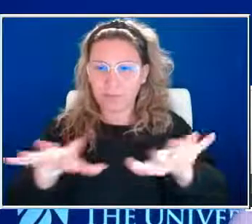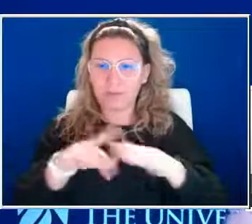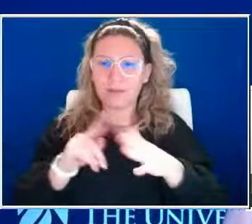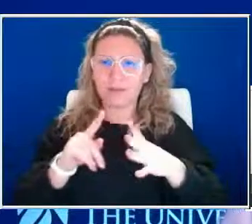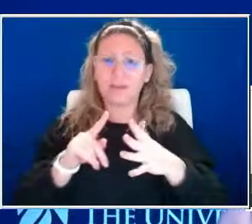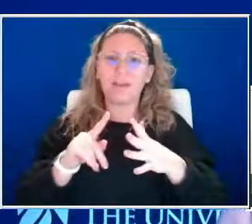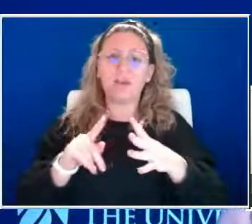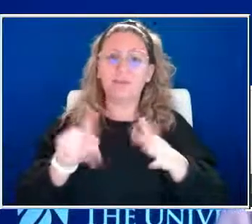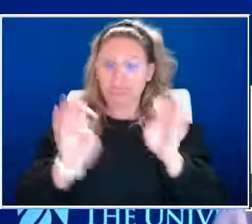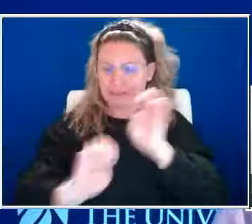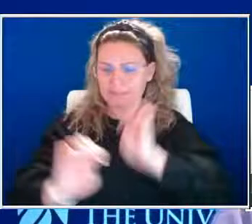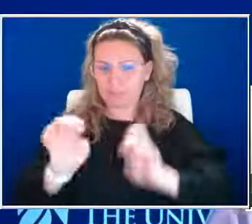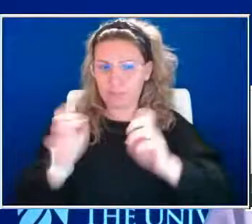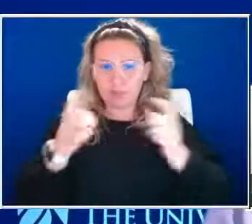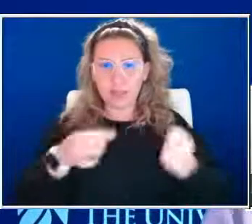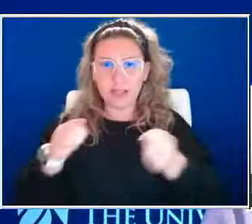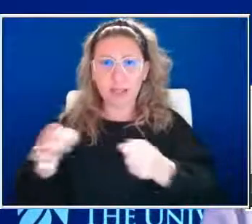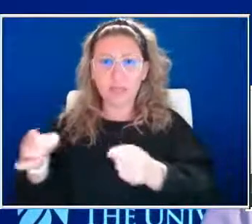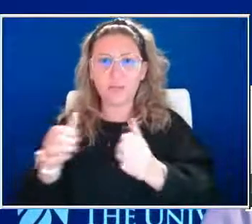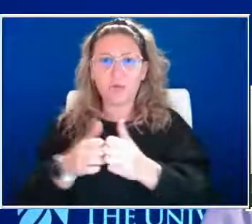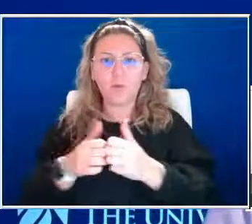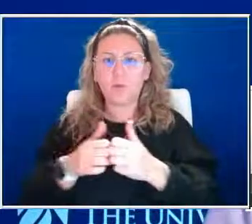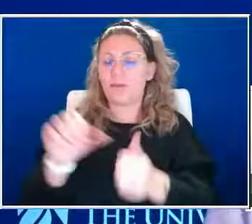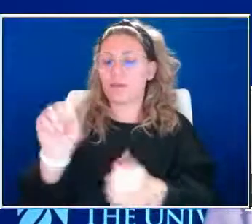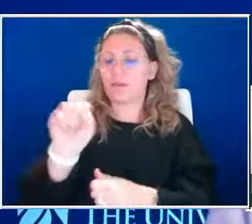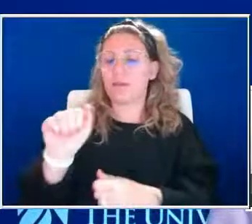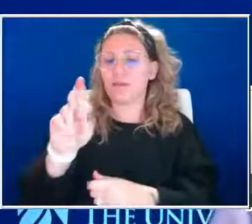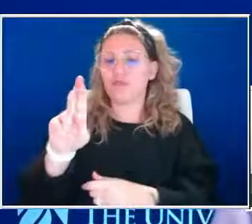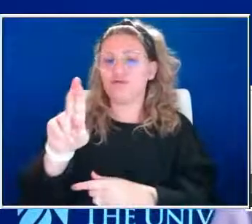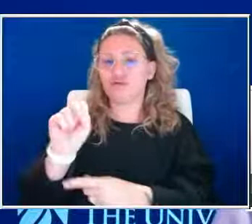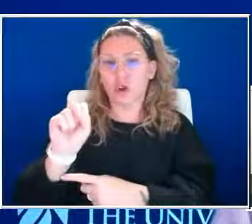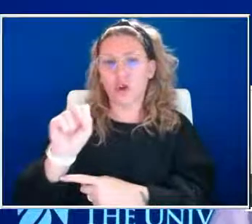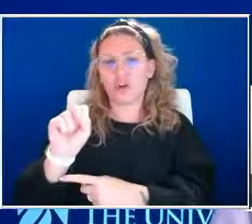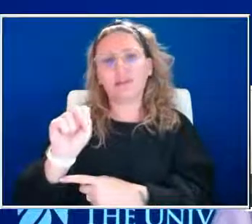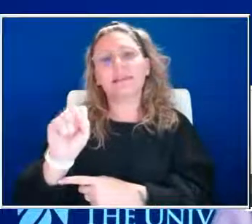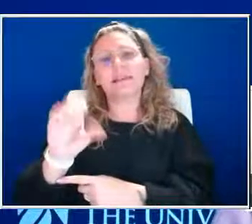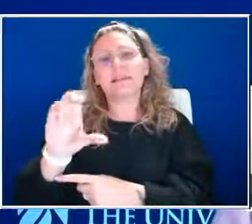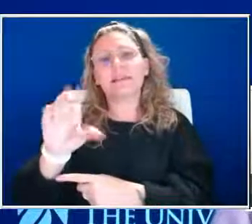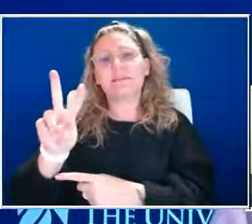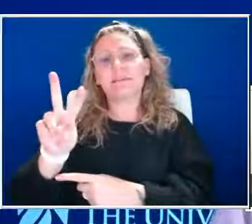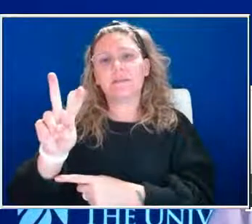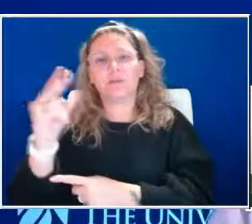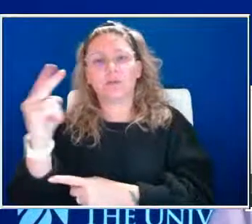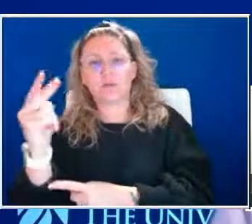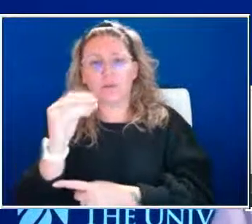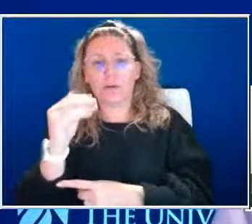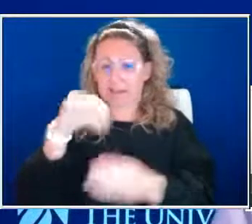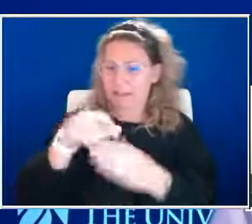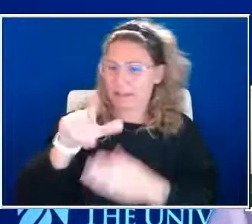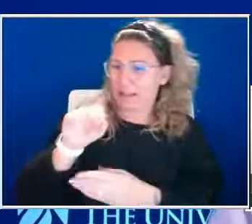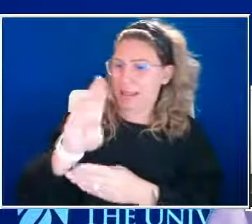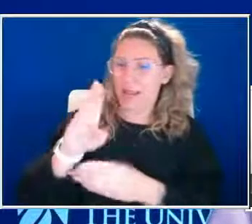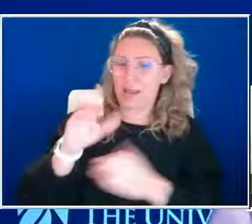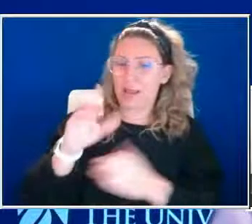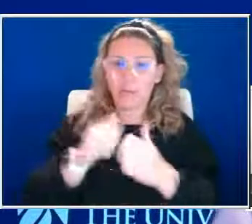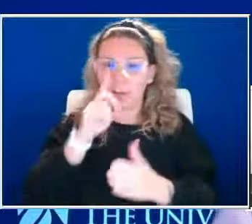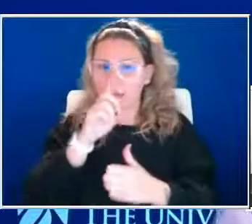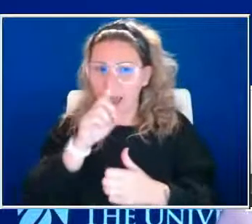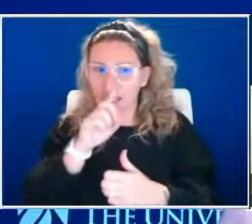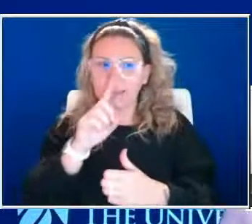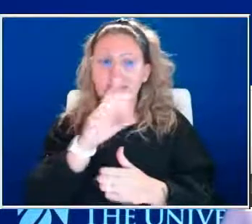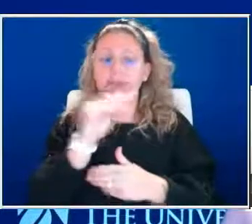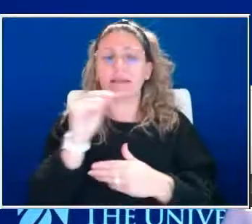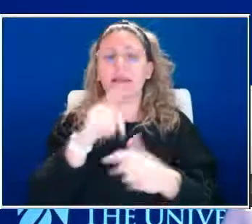on with SARS-CoV-2. It was in a lab. It was with mice. What they did was they took the